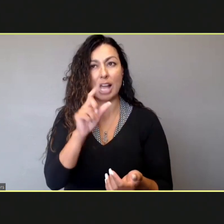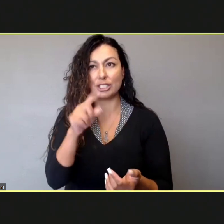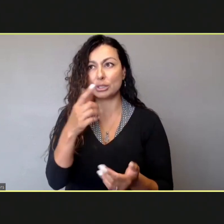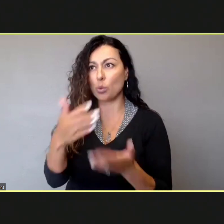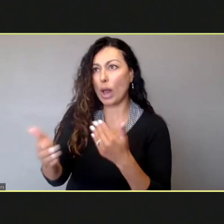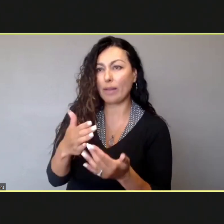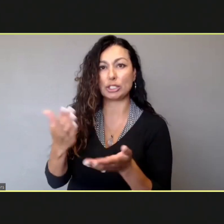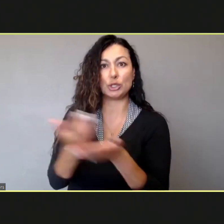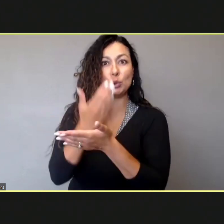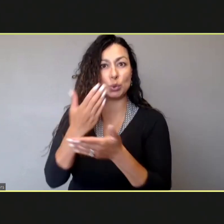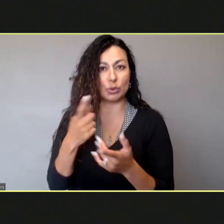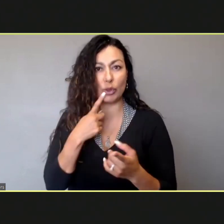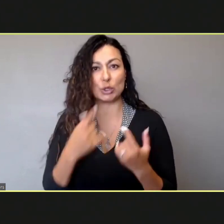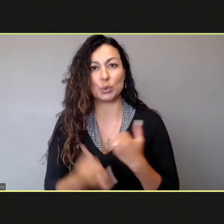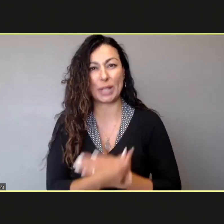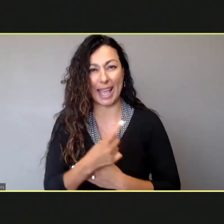today.